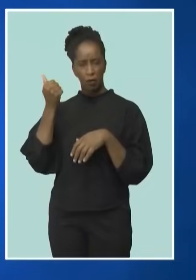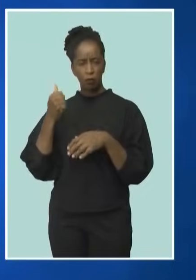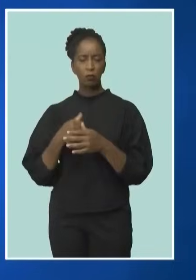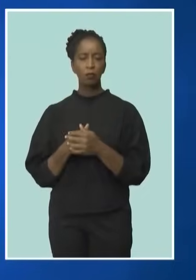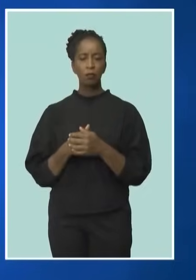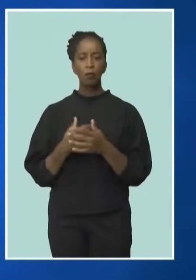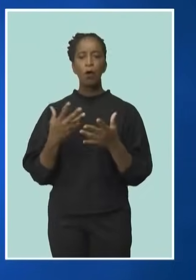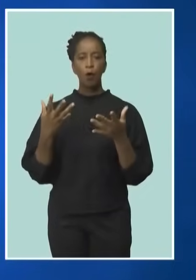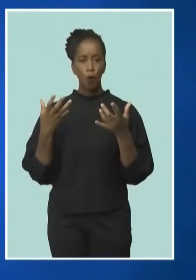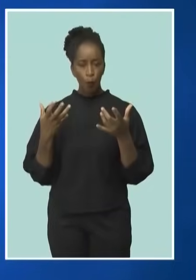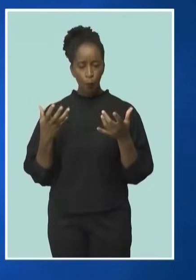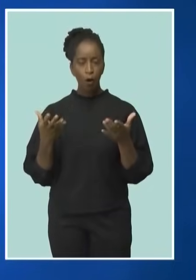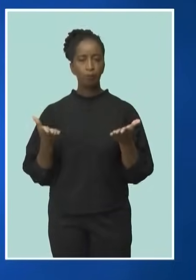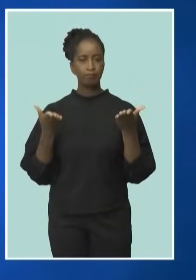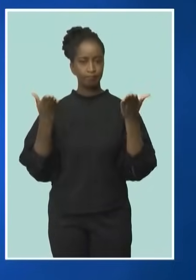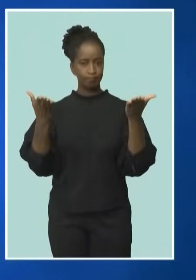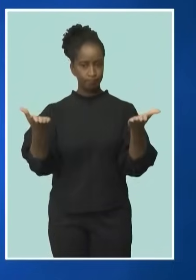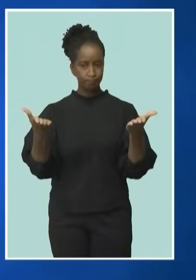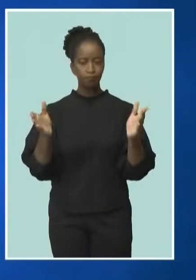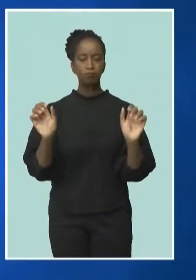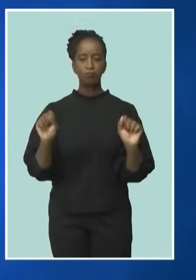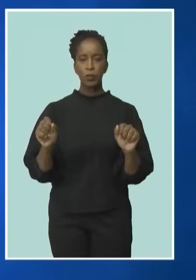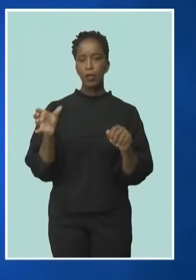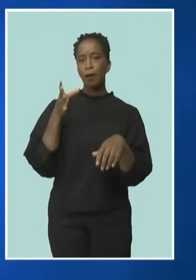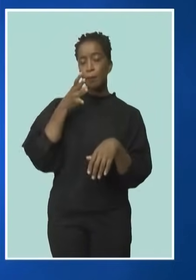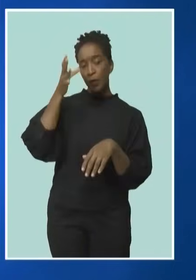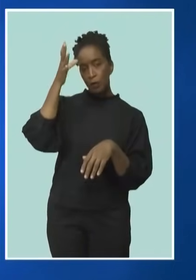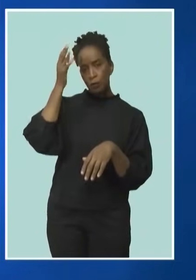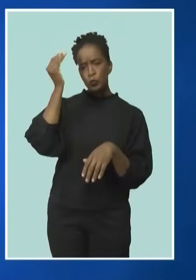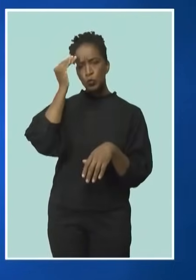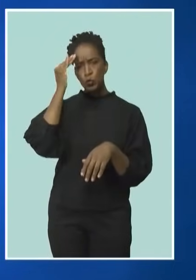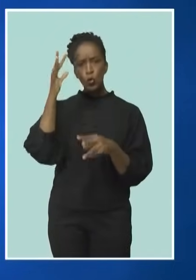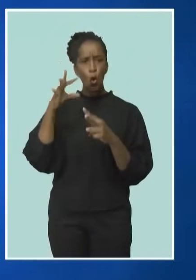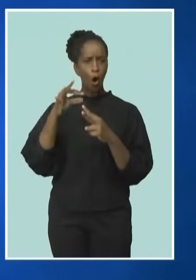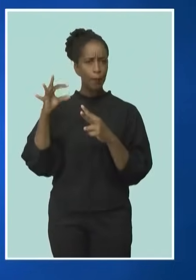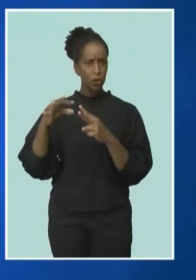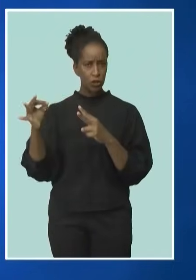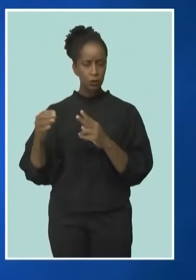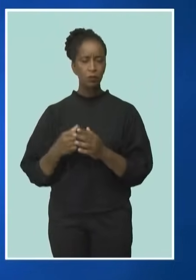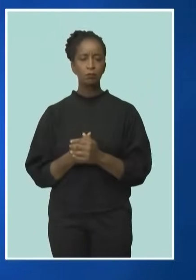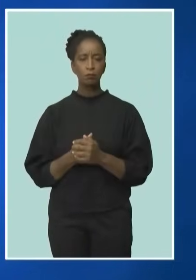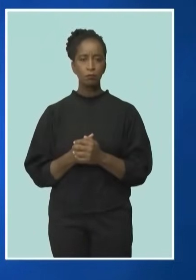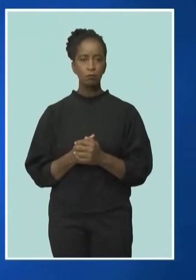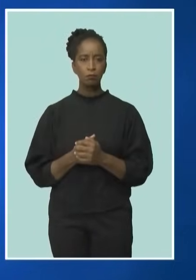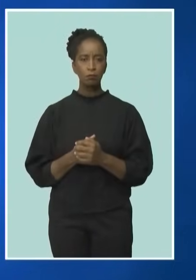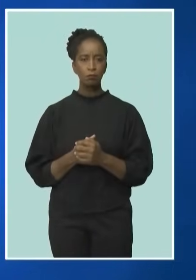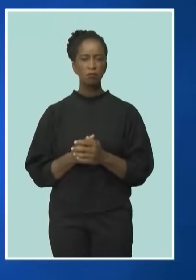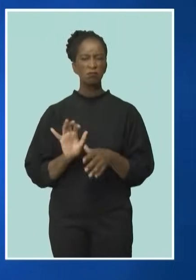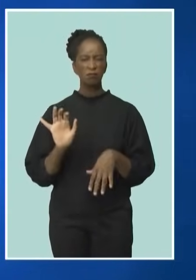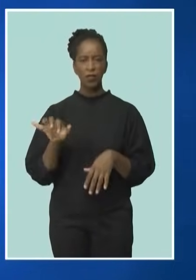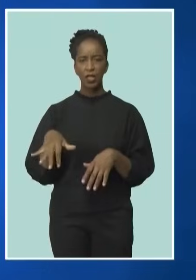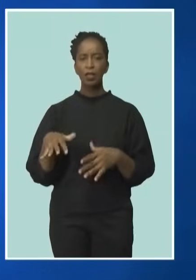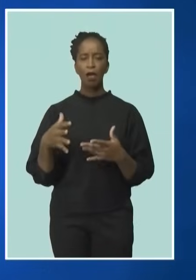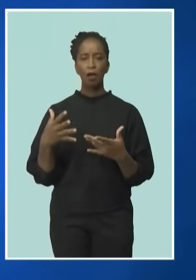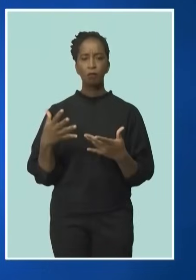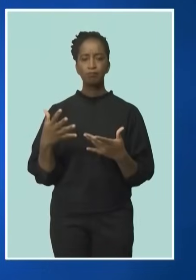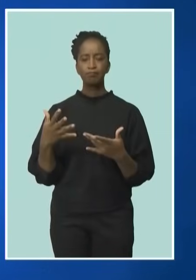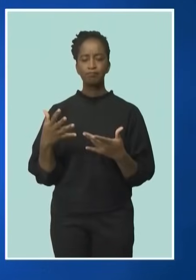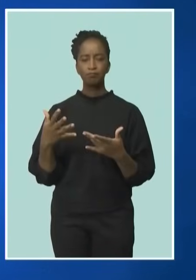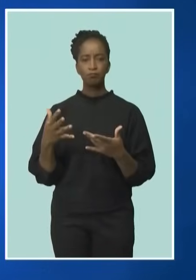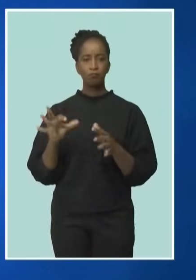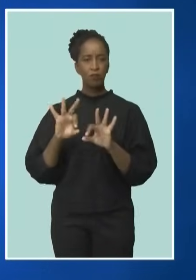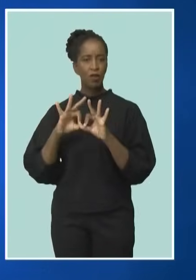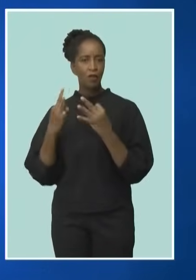options to parents to let them make it part of the culture of the family to go back to